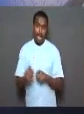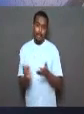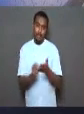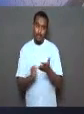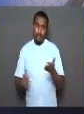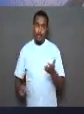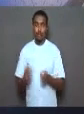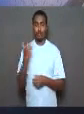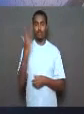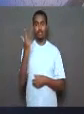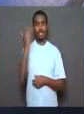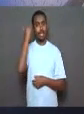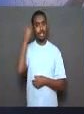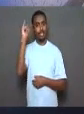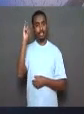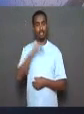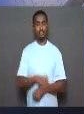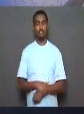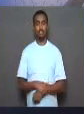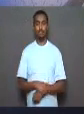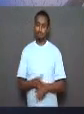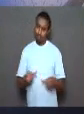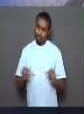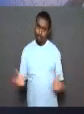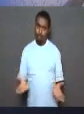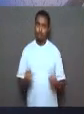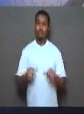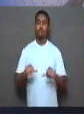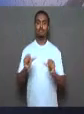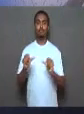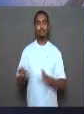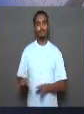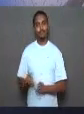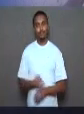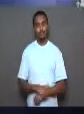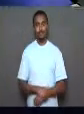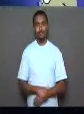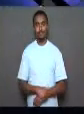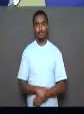Try to write down 3 ideas. Go ahead, students.